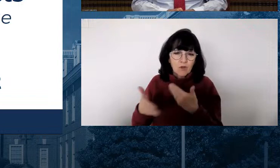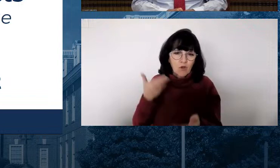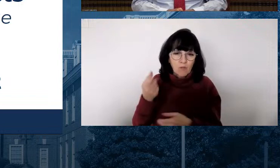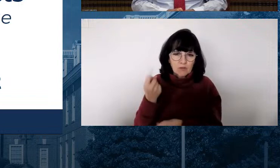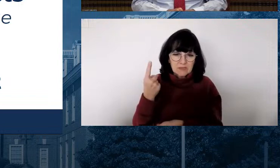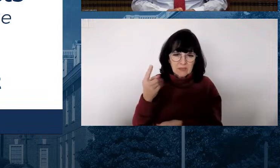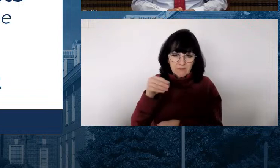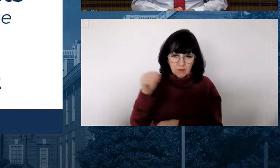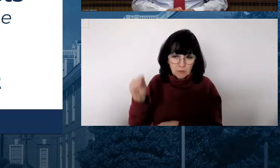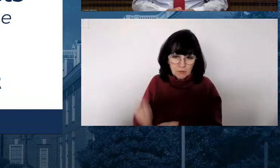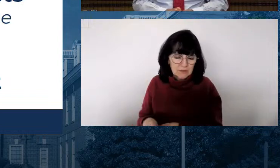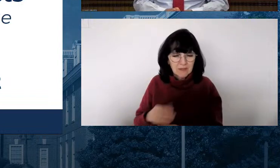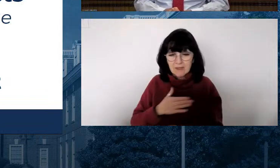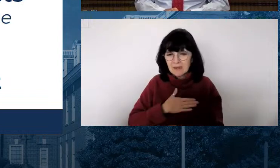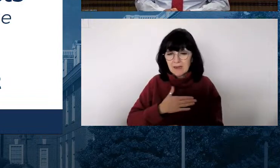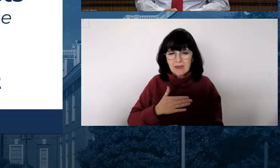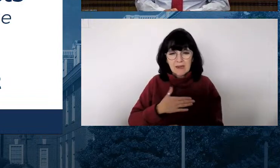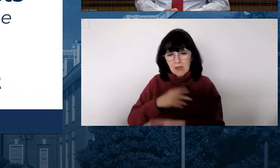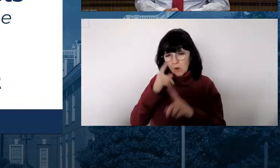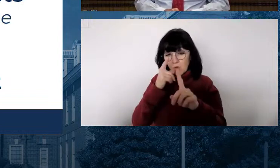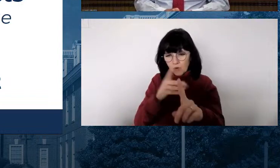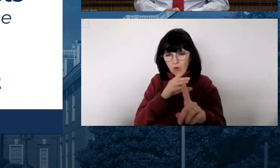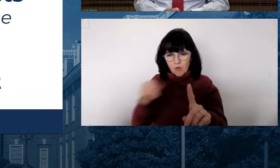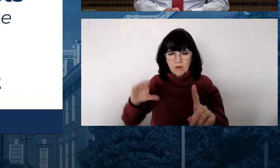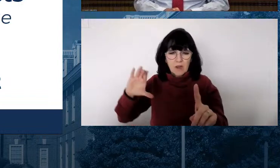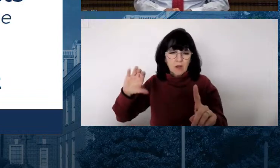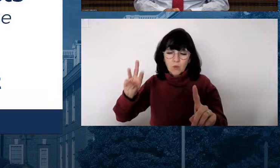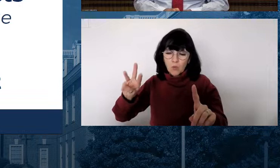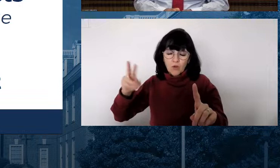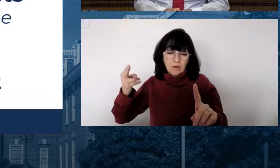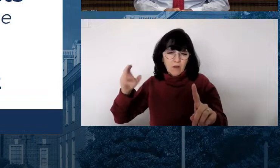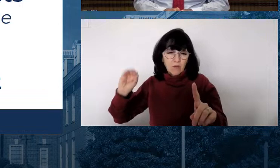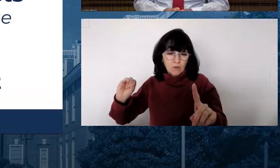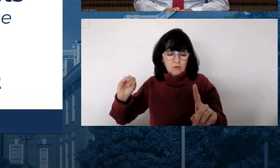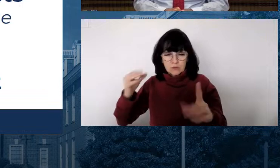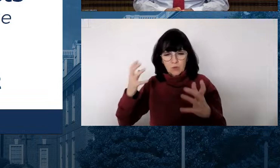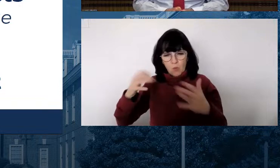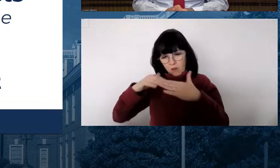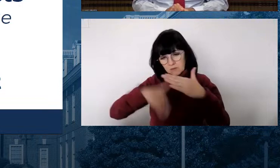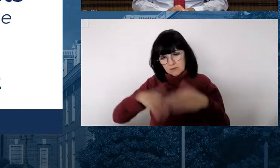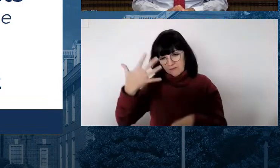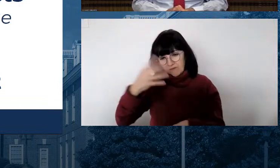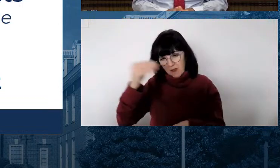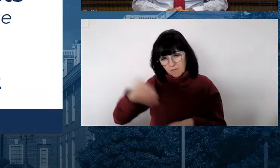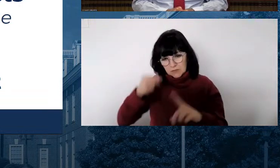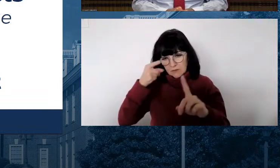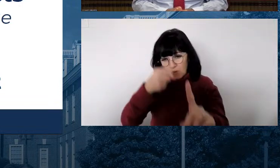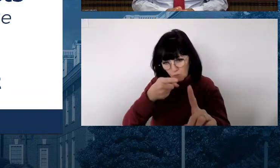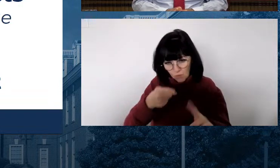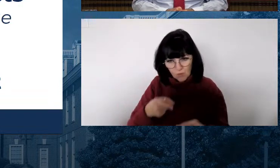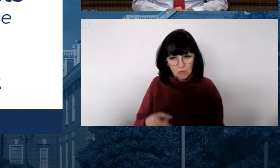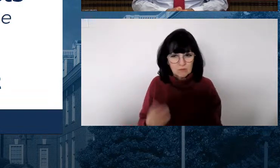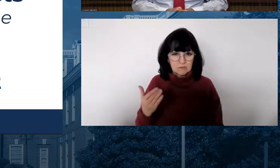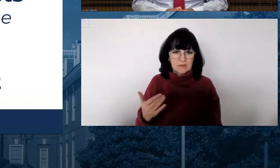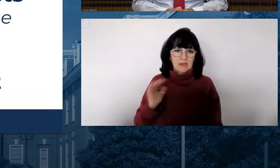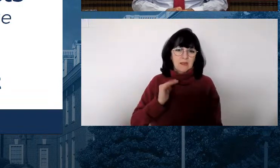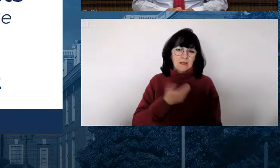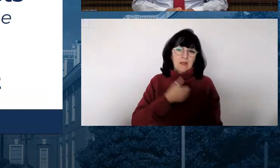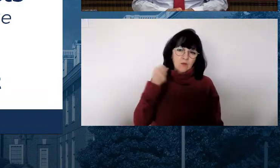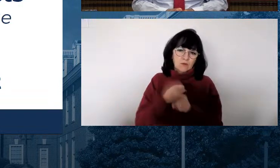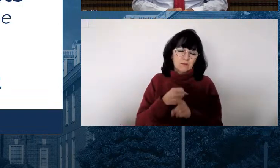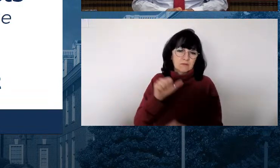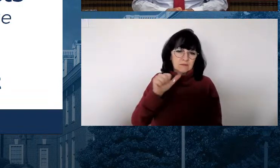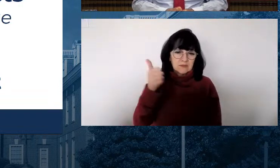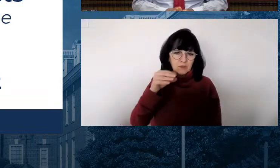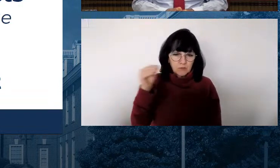target is to be below 5%. Some of that, again, and the reason we use the 7-day moving average is